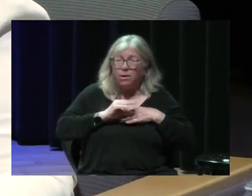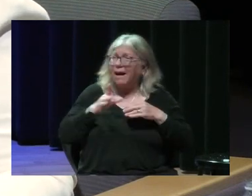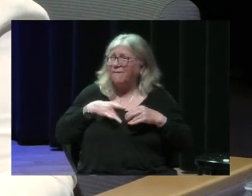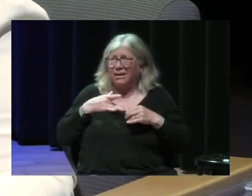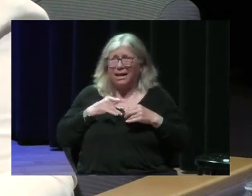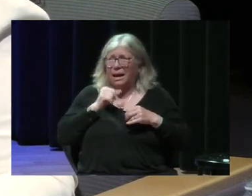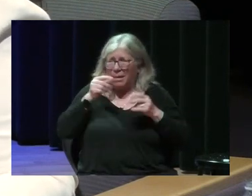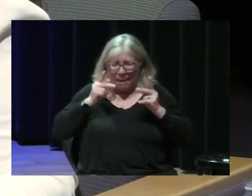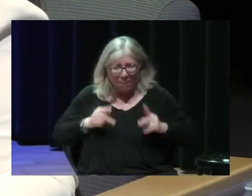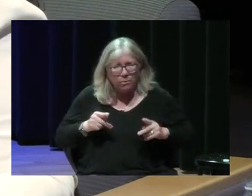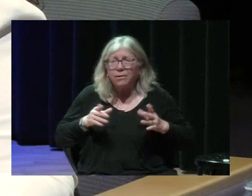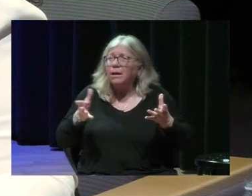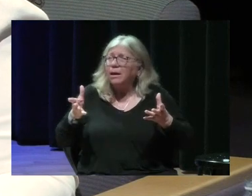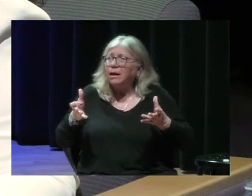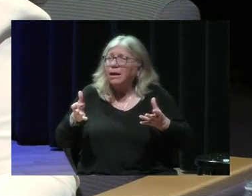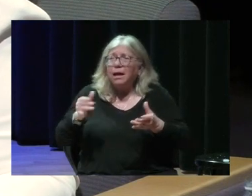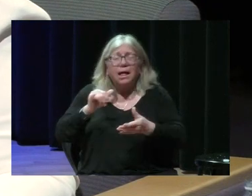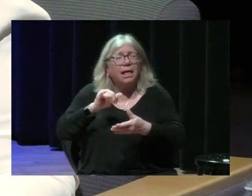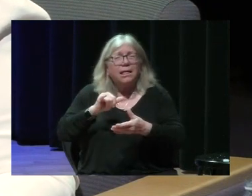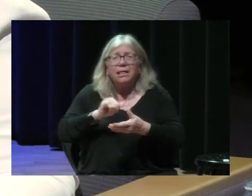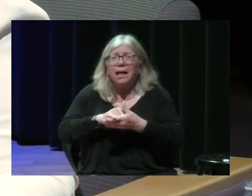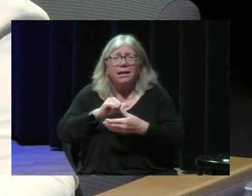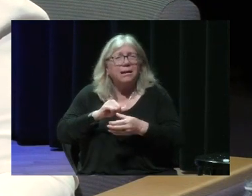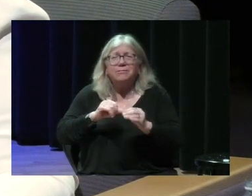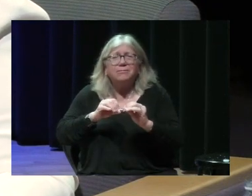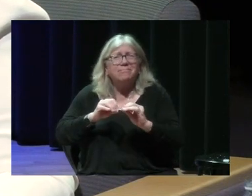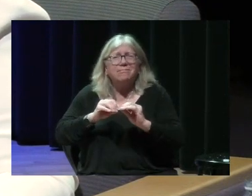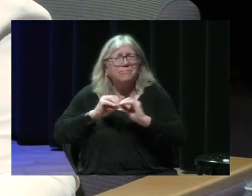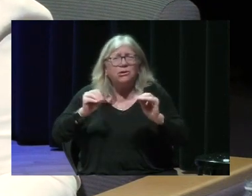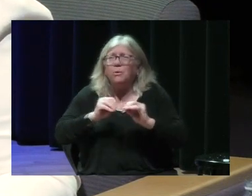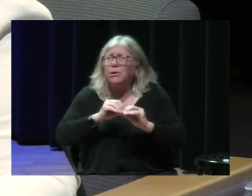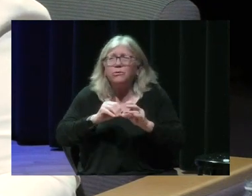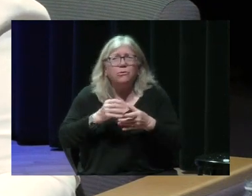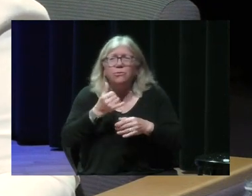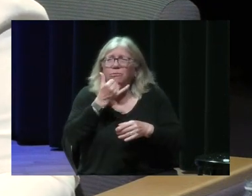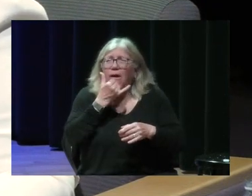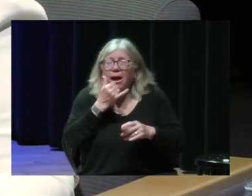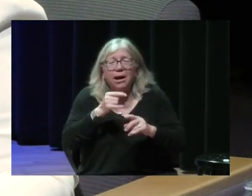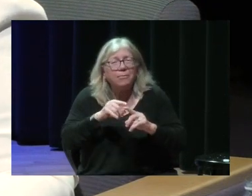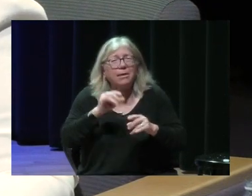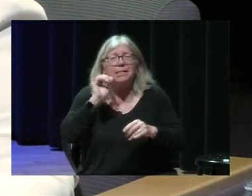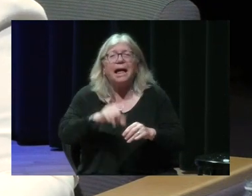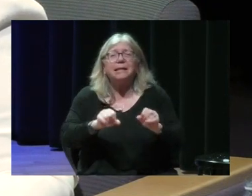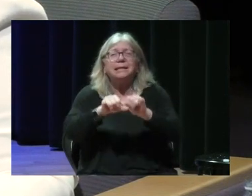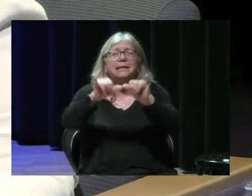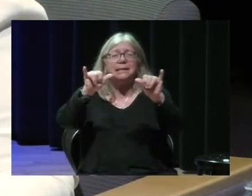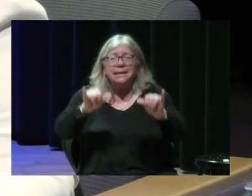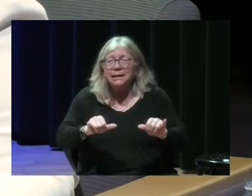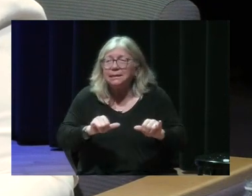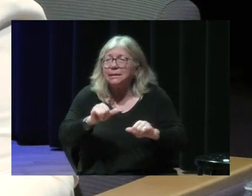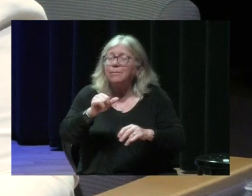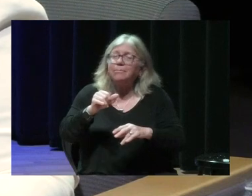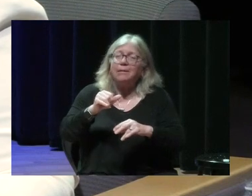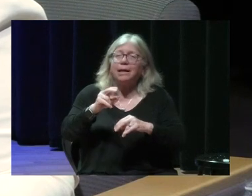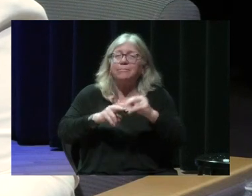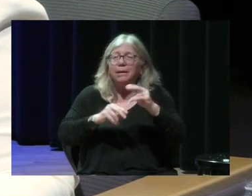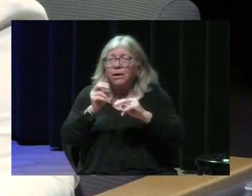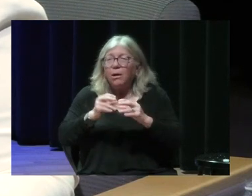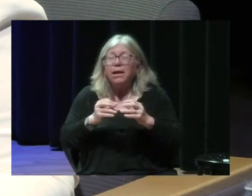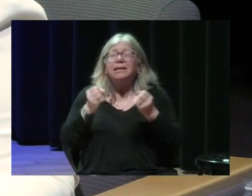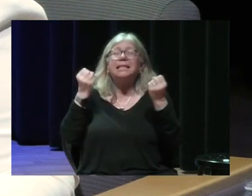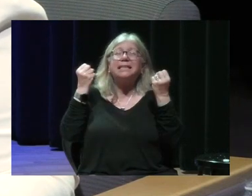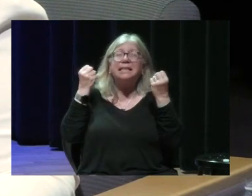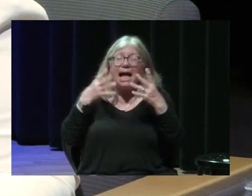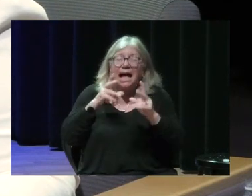personness. And that's not because anybody's doing anything wrong. It's because it is a system built to deal with lots and lots of